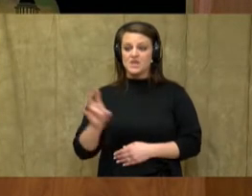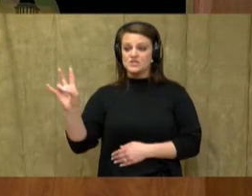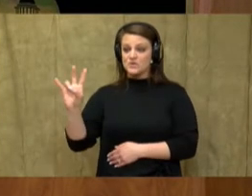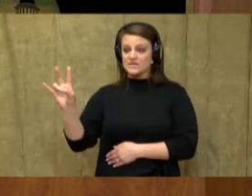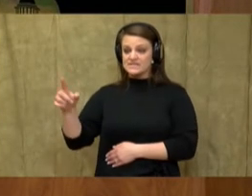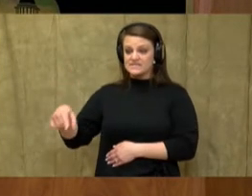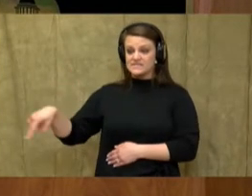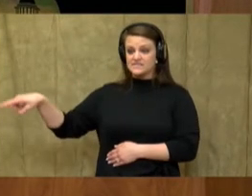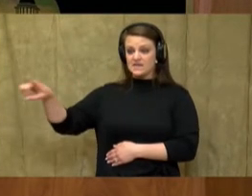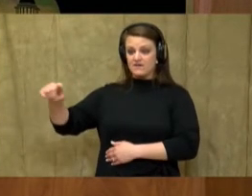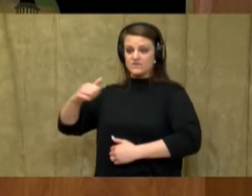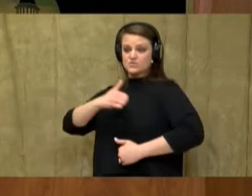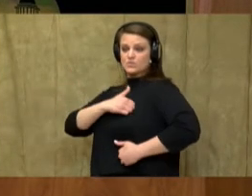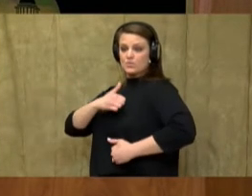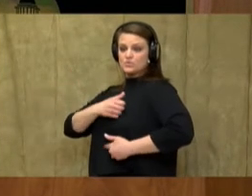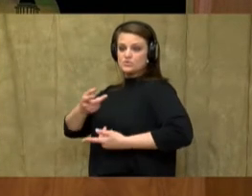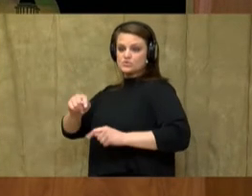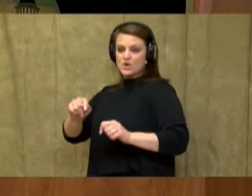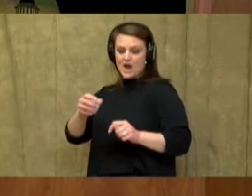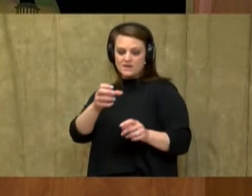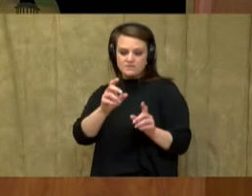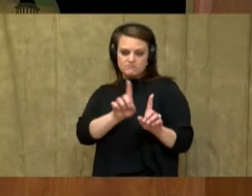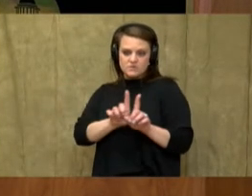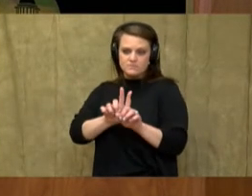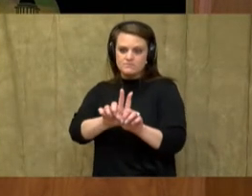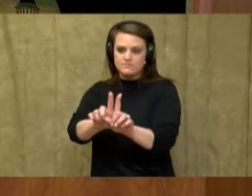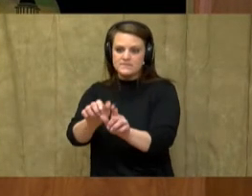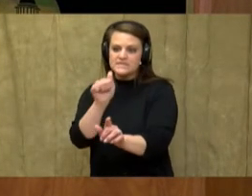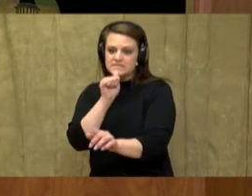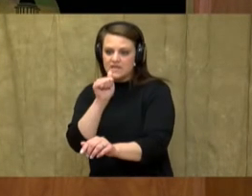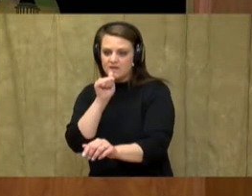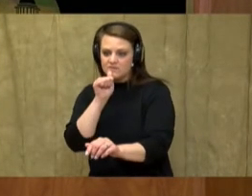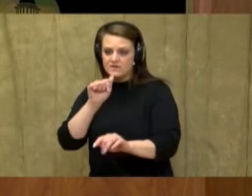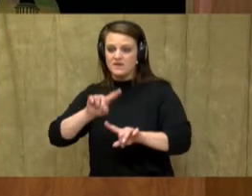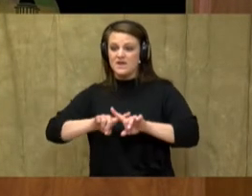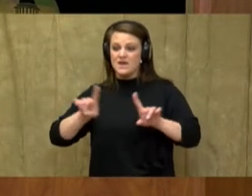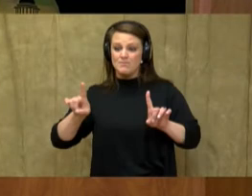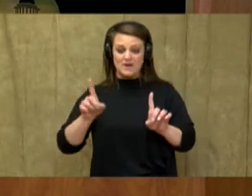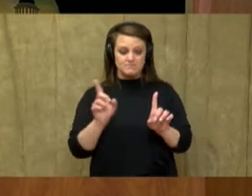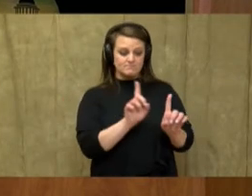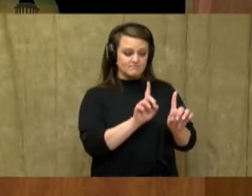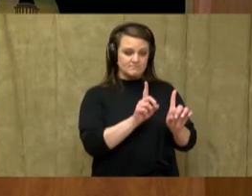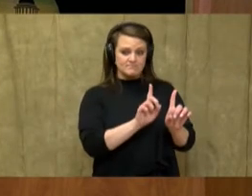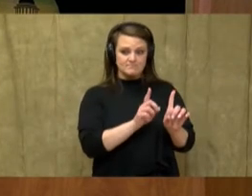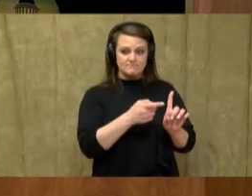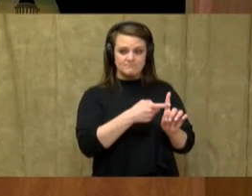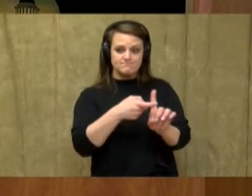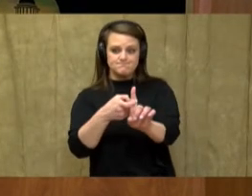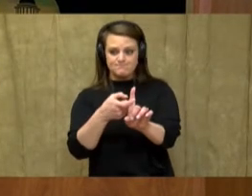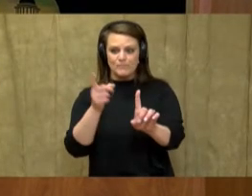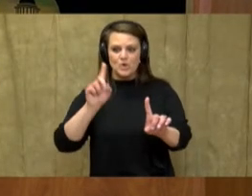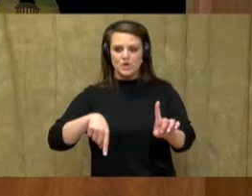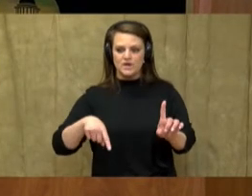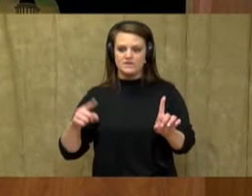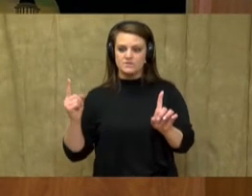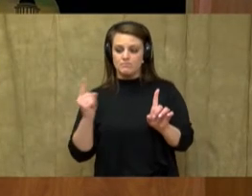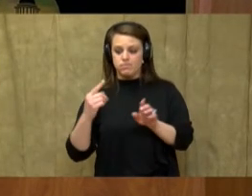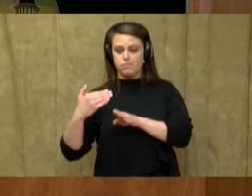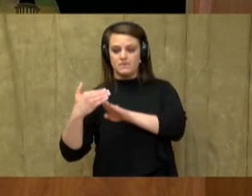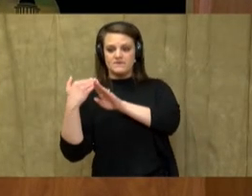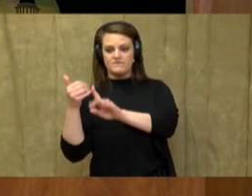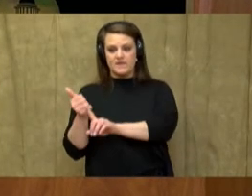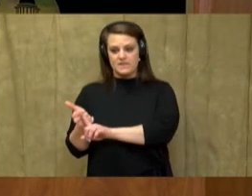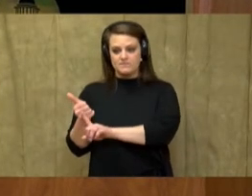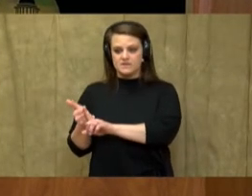take White to safety, but could not reach him and were forced to defend themselves. Some of the attack, attackers